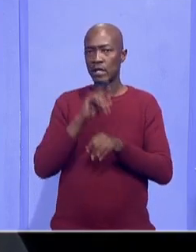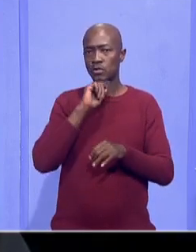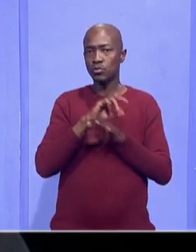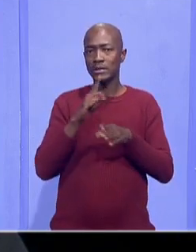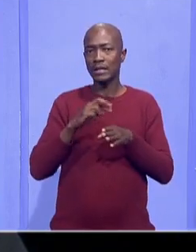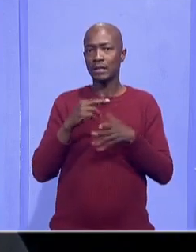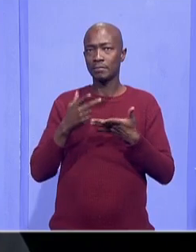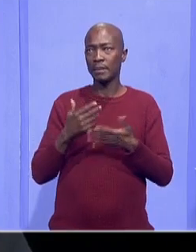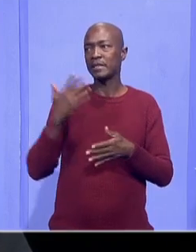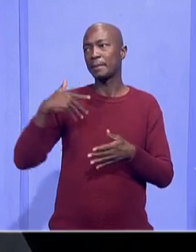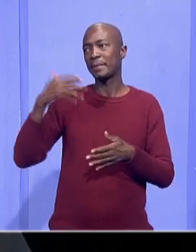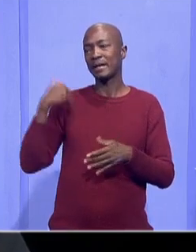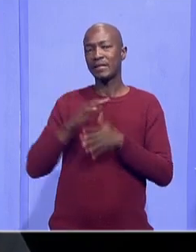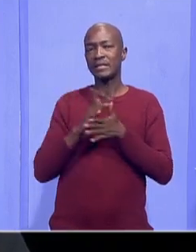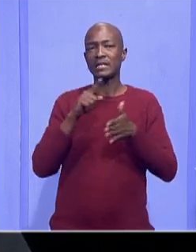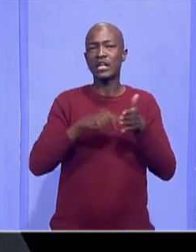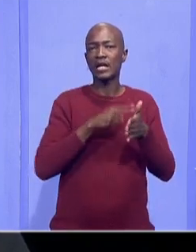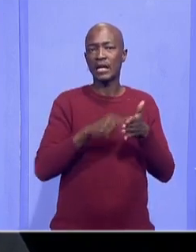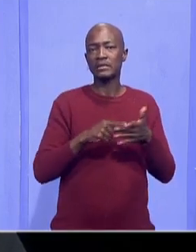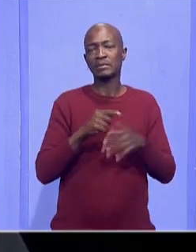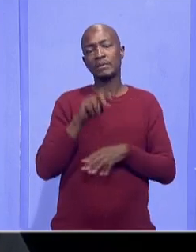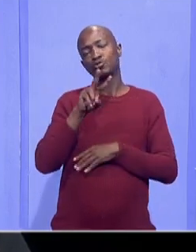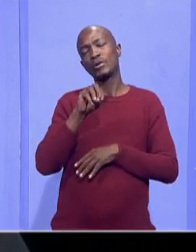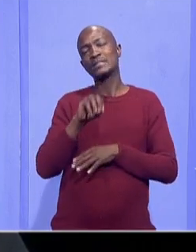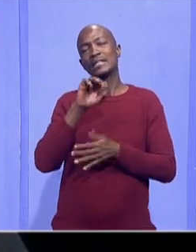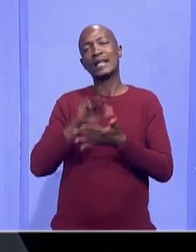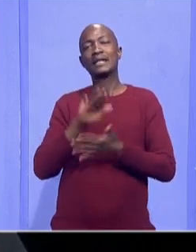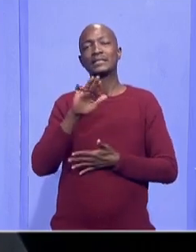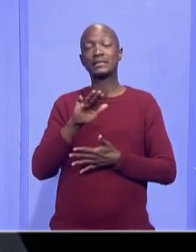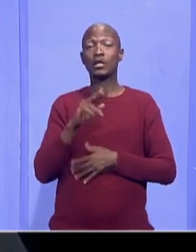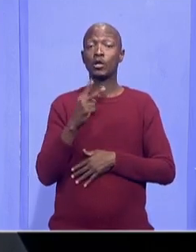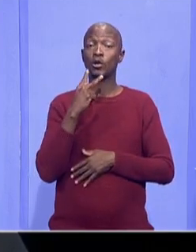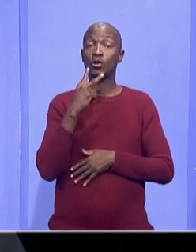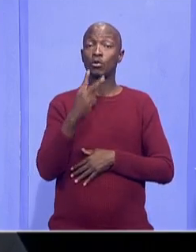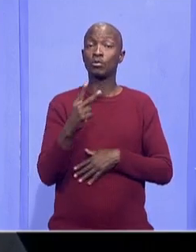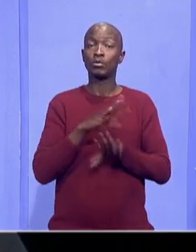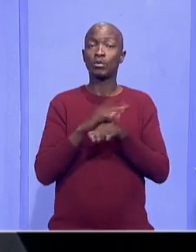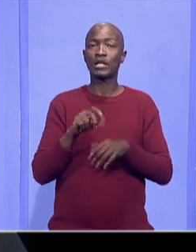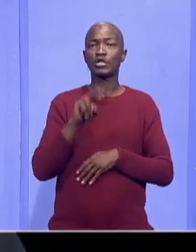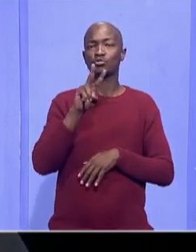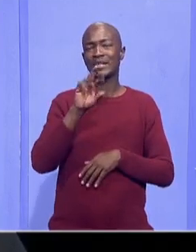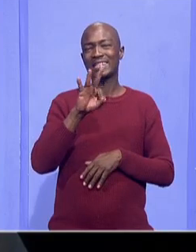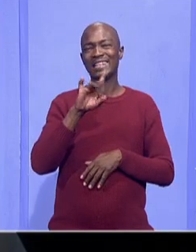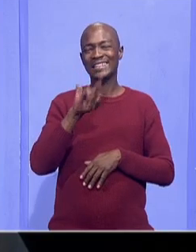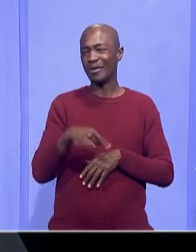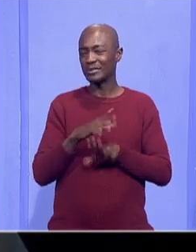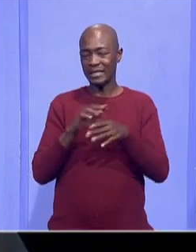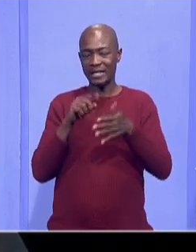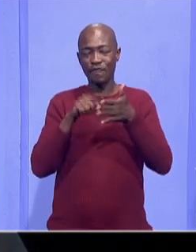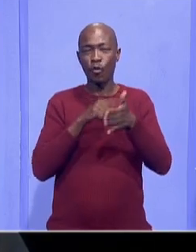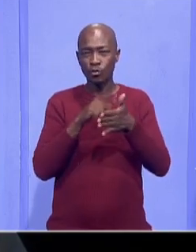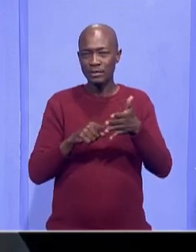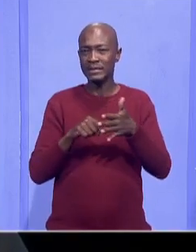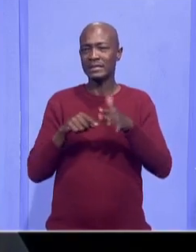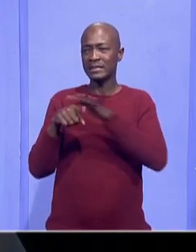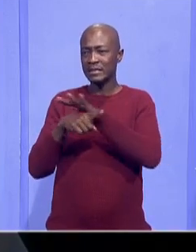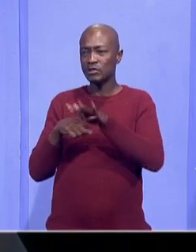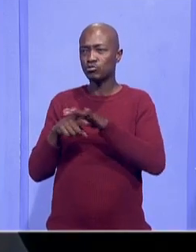in 2019, and looking across all the 23,000 voting districts just to understand how people